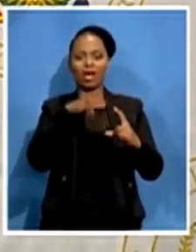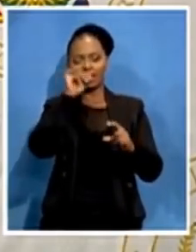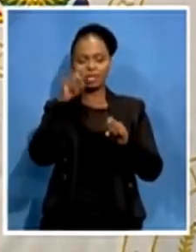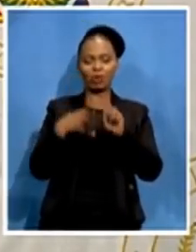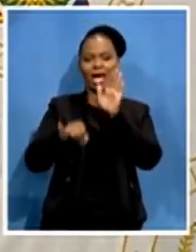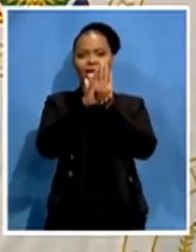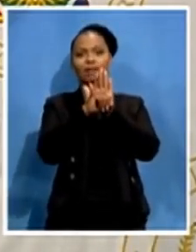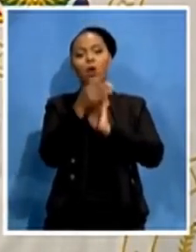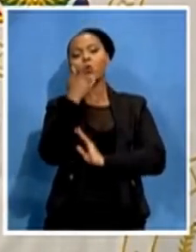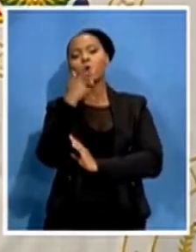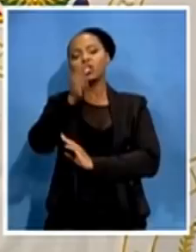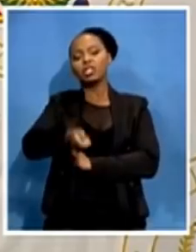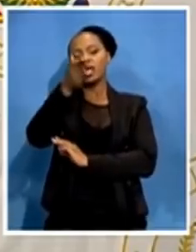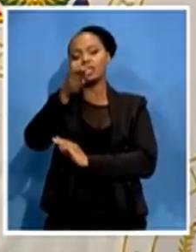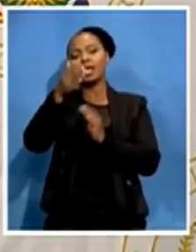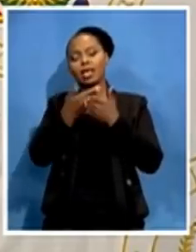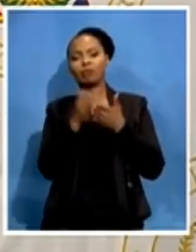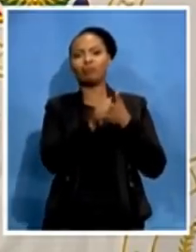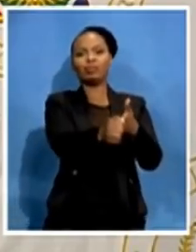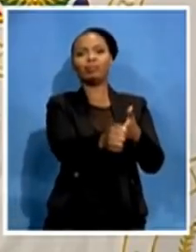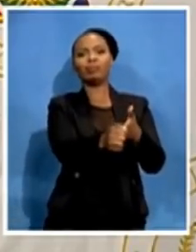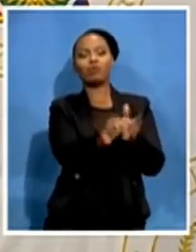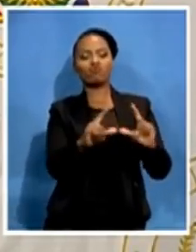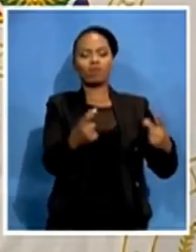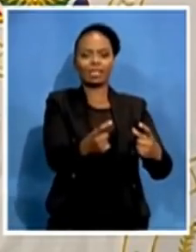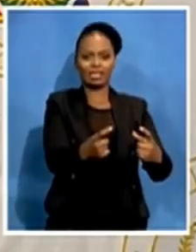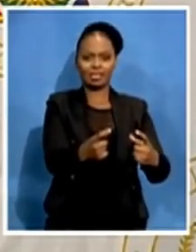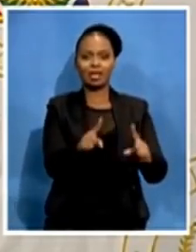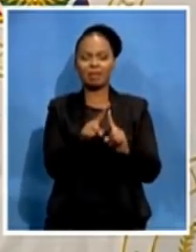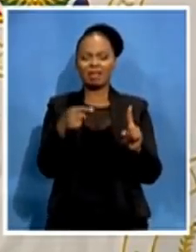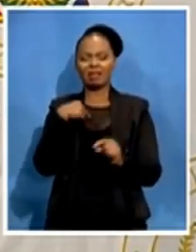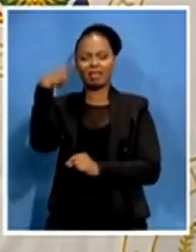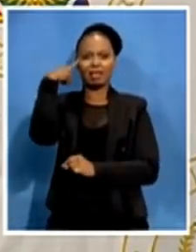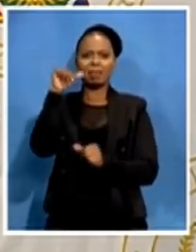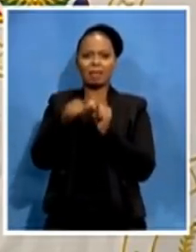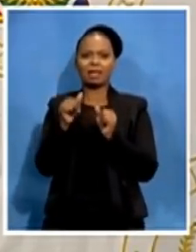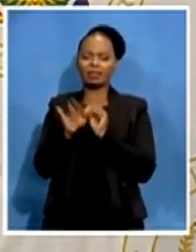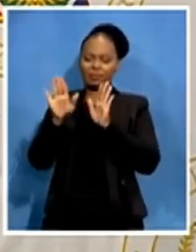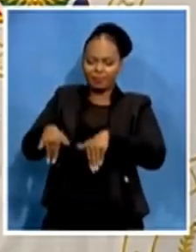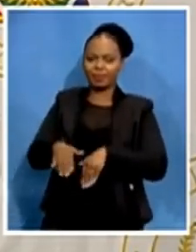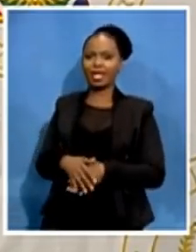think let's leave that to the court system to iron out for us. But